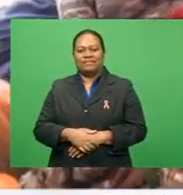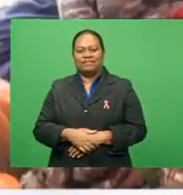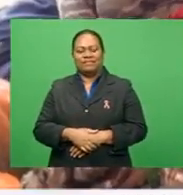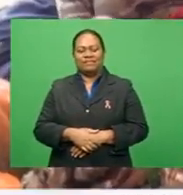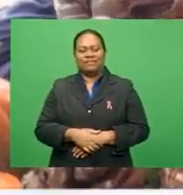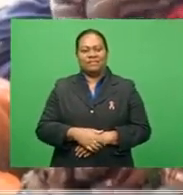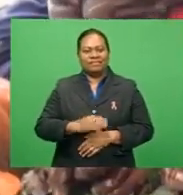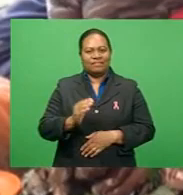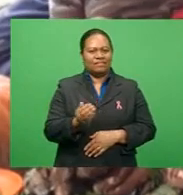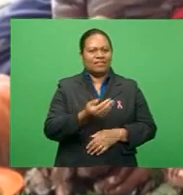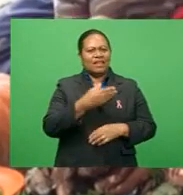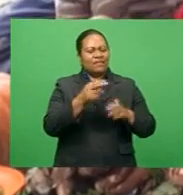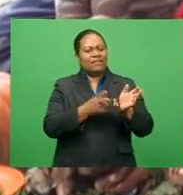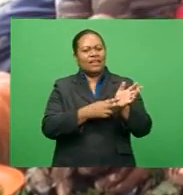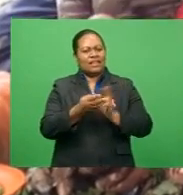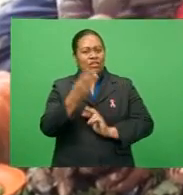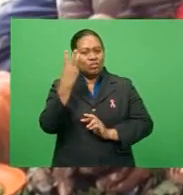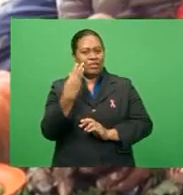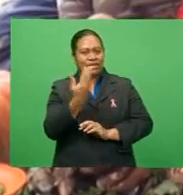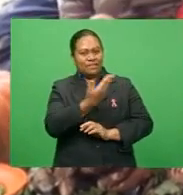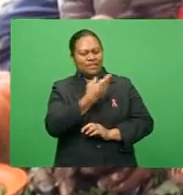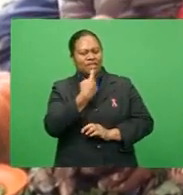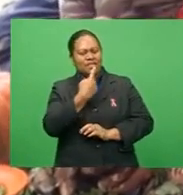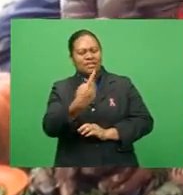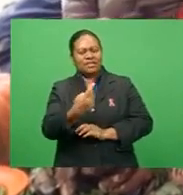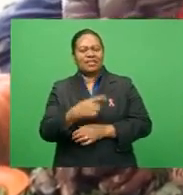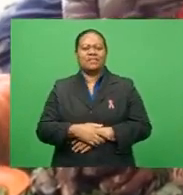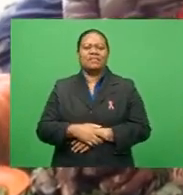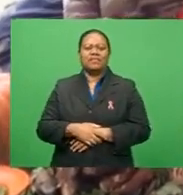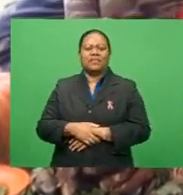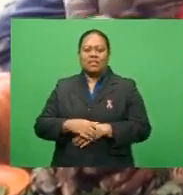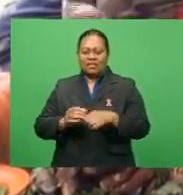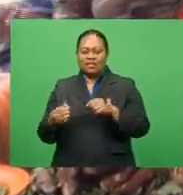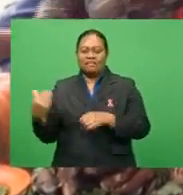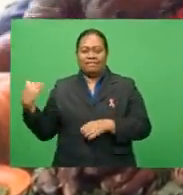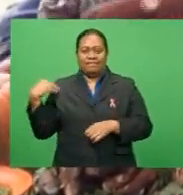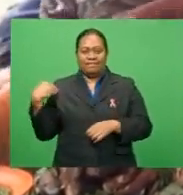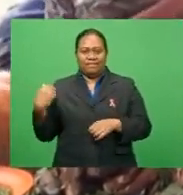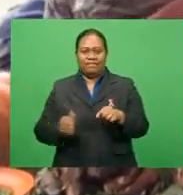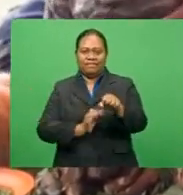Nawamangi villager Lavinia Bunaki claims the effects of the pandemic